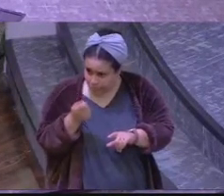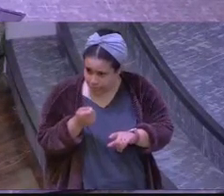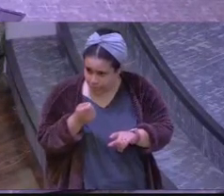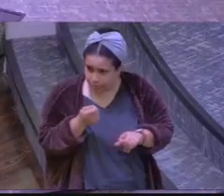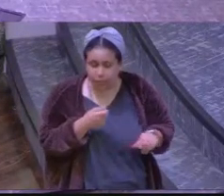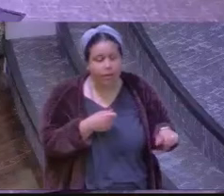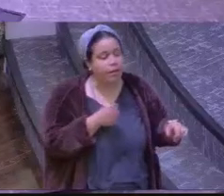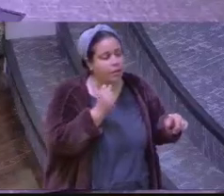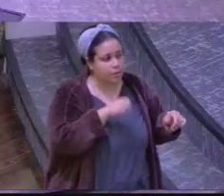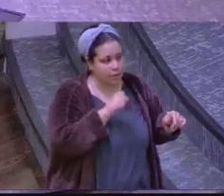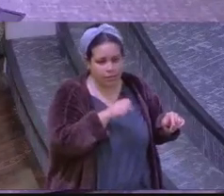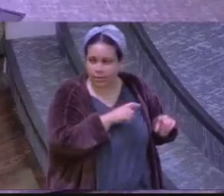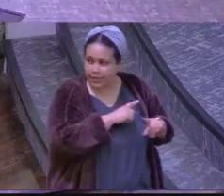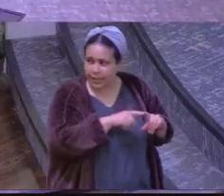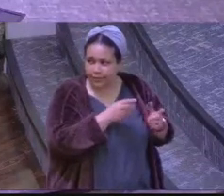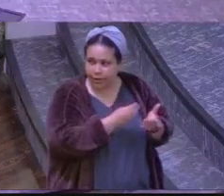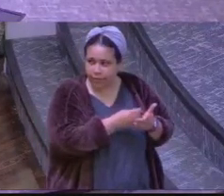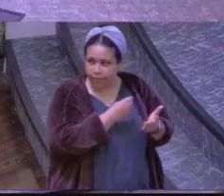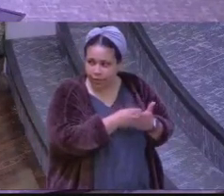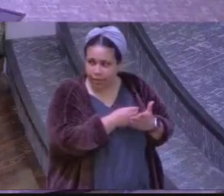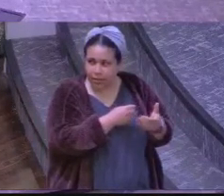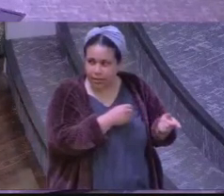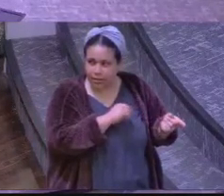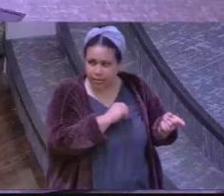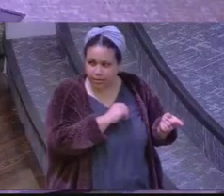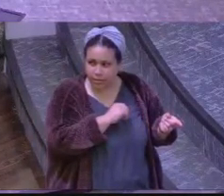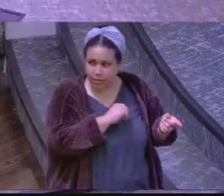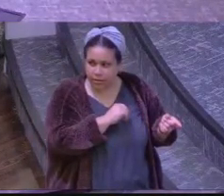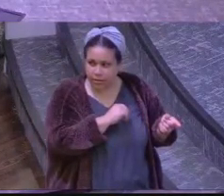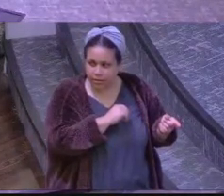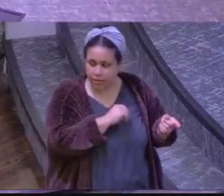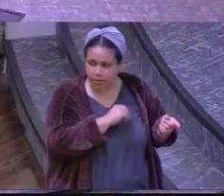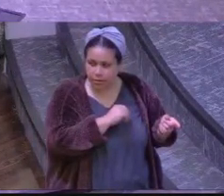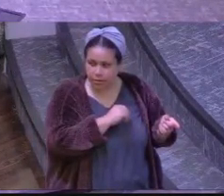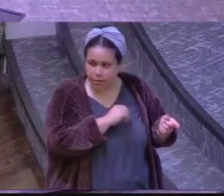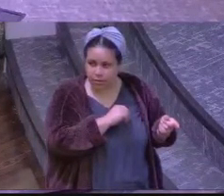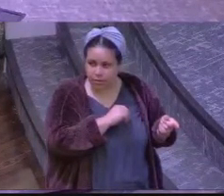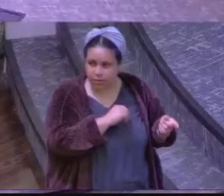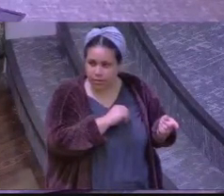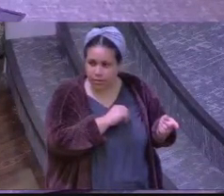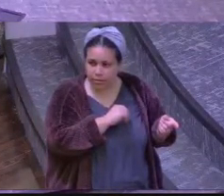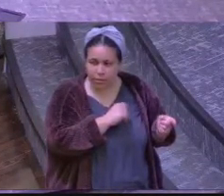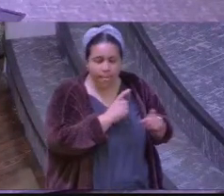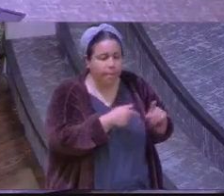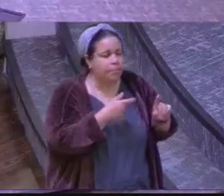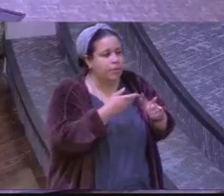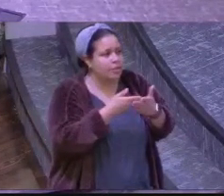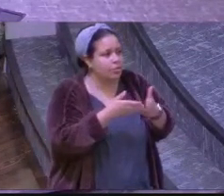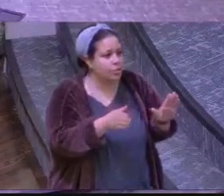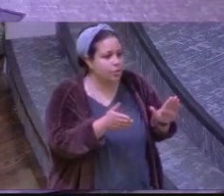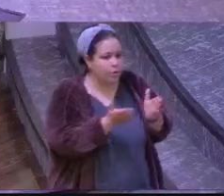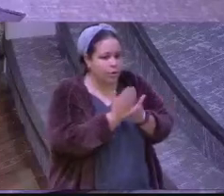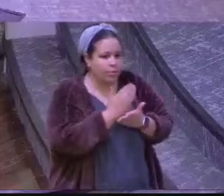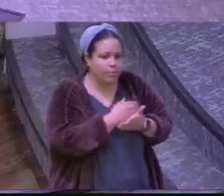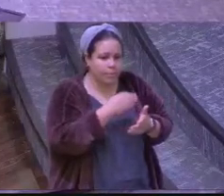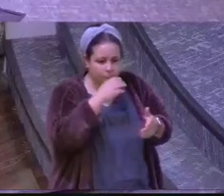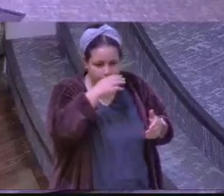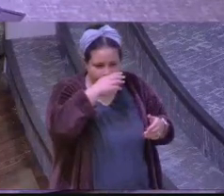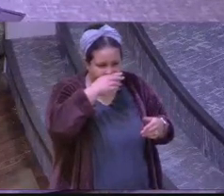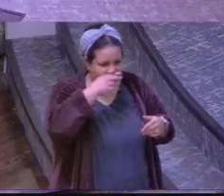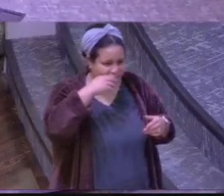a different funding source. Last year, of course, they were ARPA. This year, we're running for the general fund. Your mic turned off again, Mr.